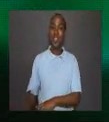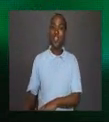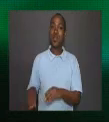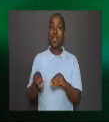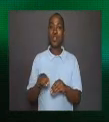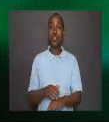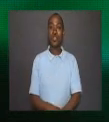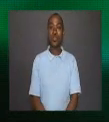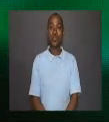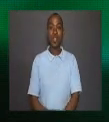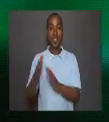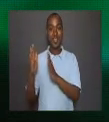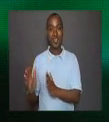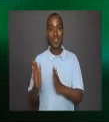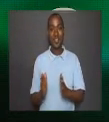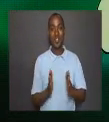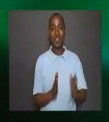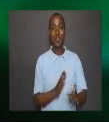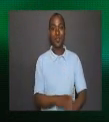Students, let's get ready.